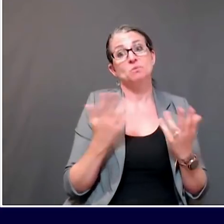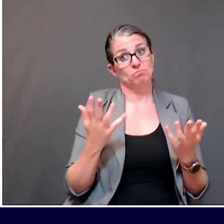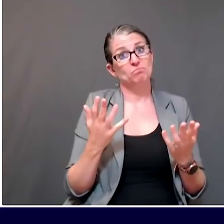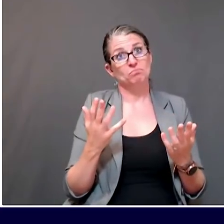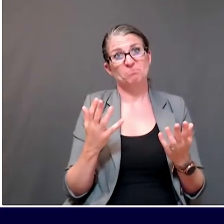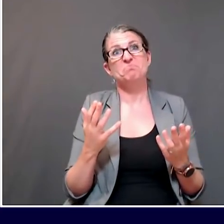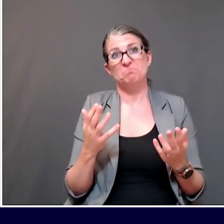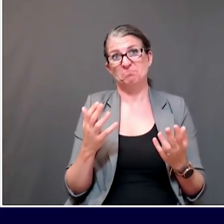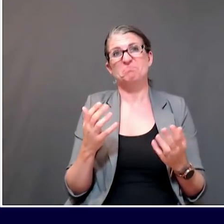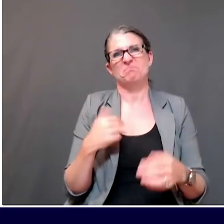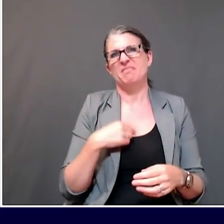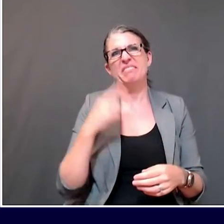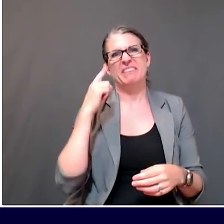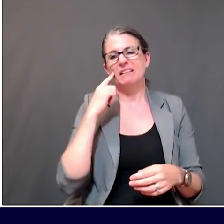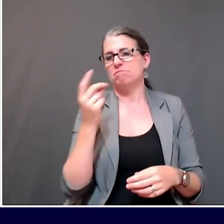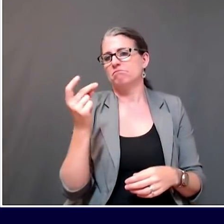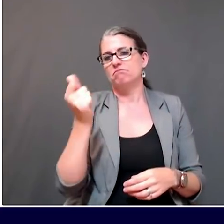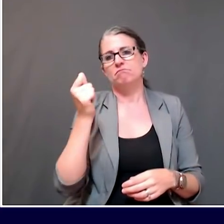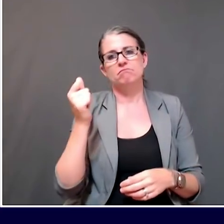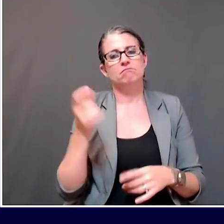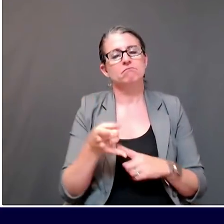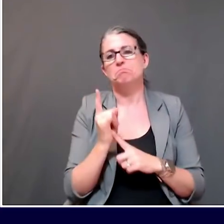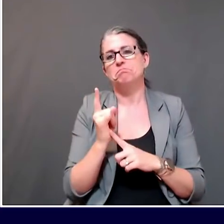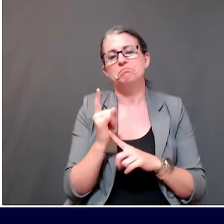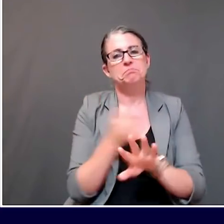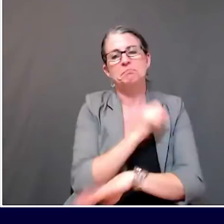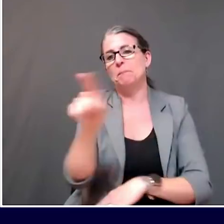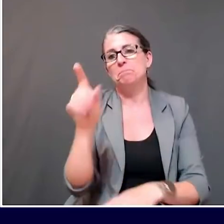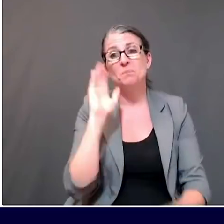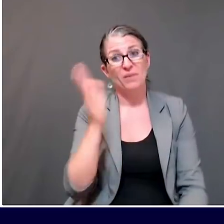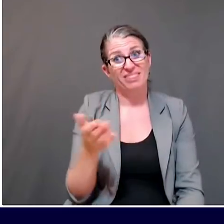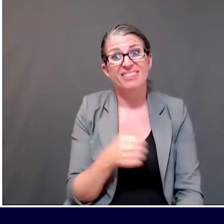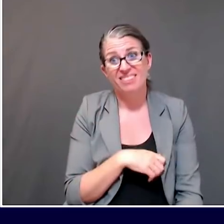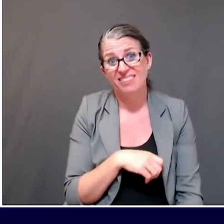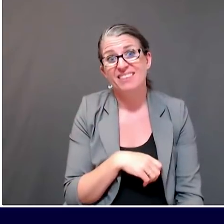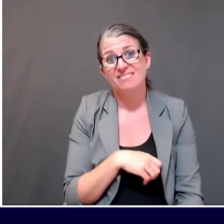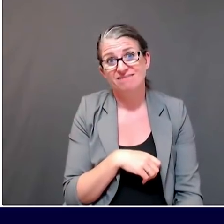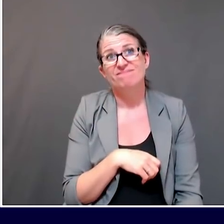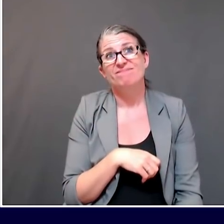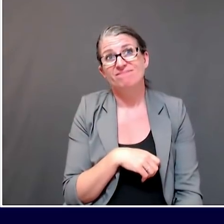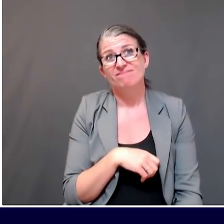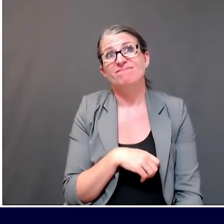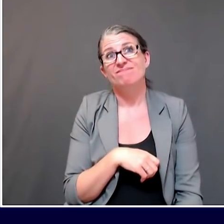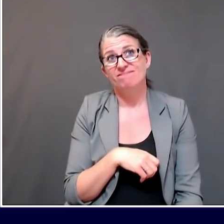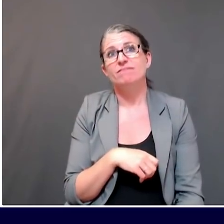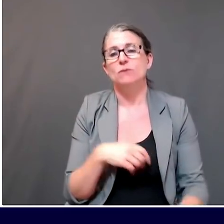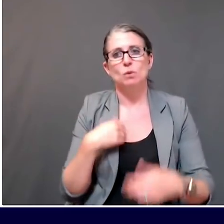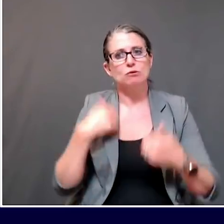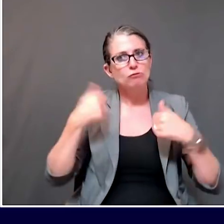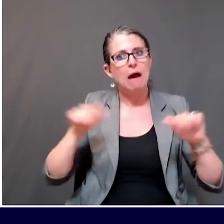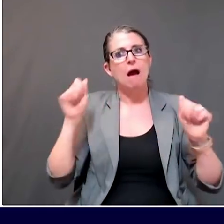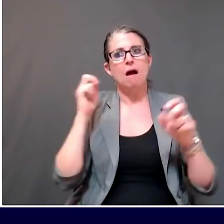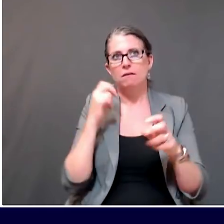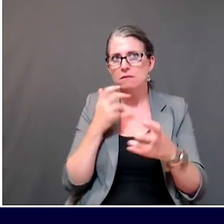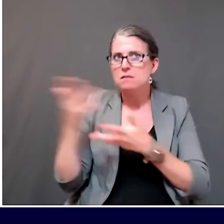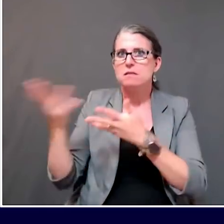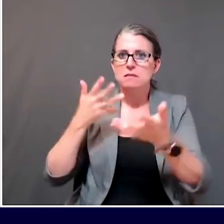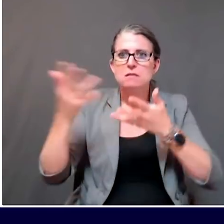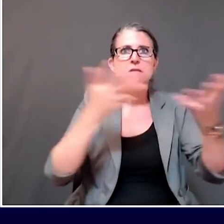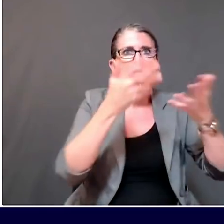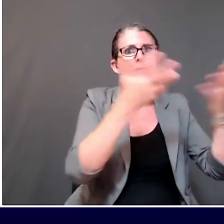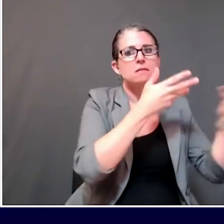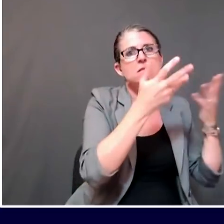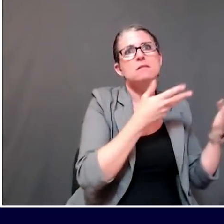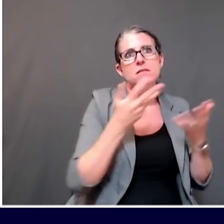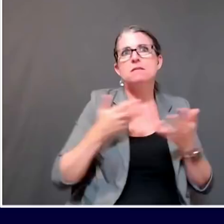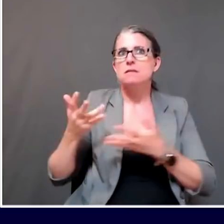that submits it. So we're trying to do everything we can, working with experts in process improvement and optimization to keep